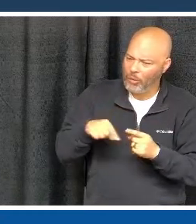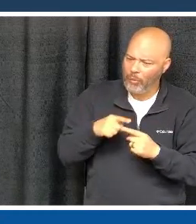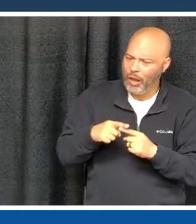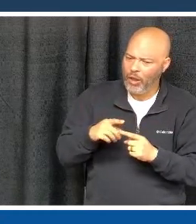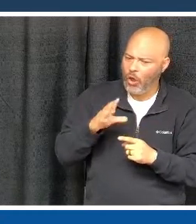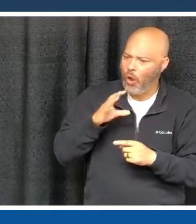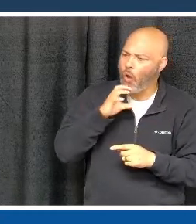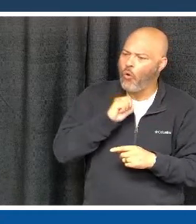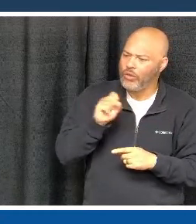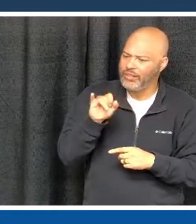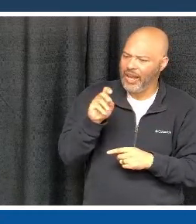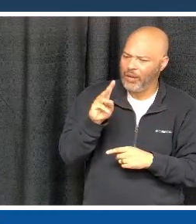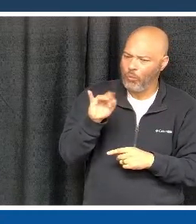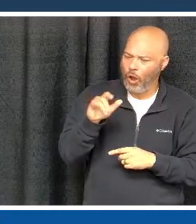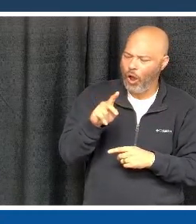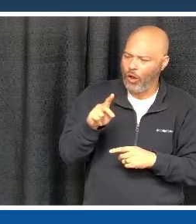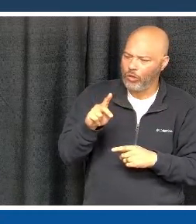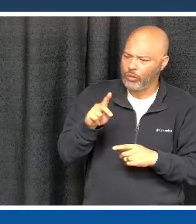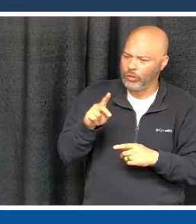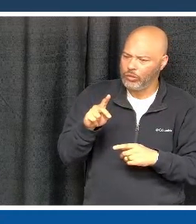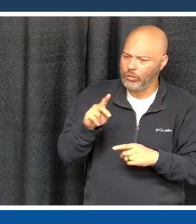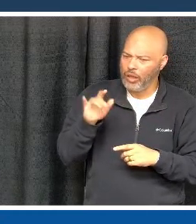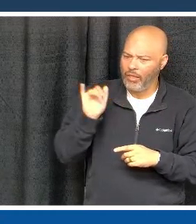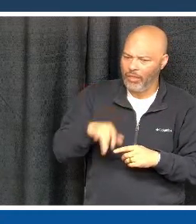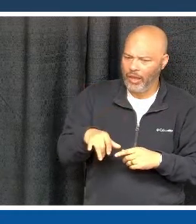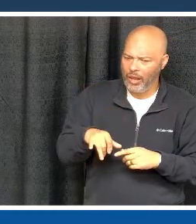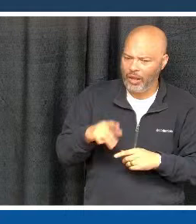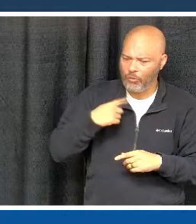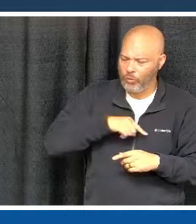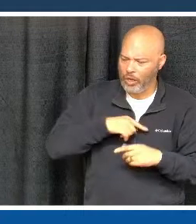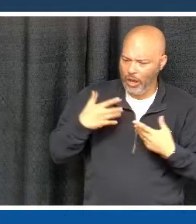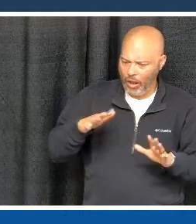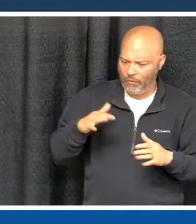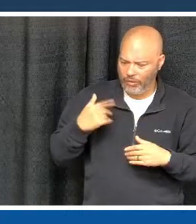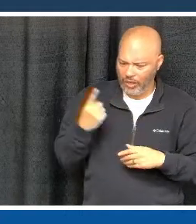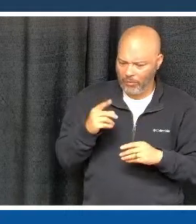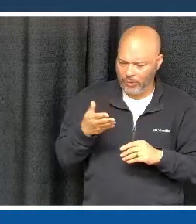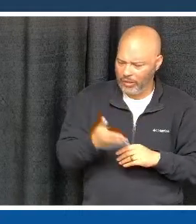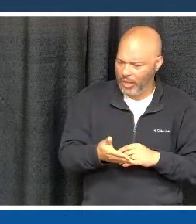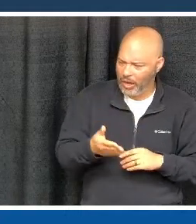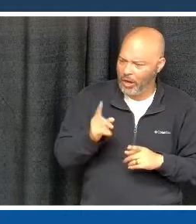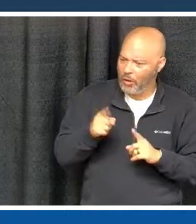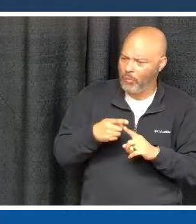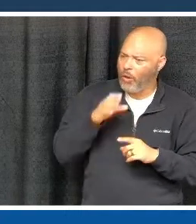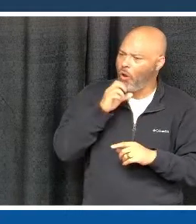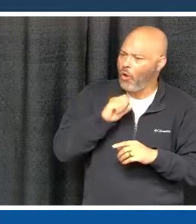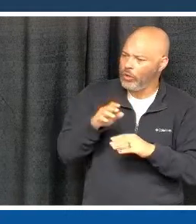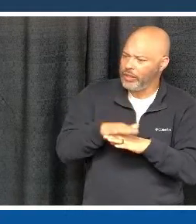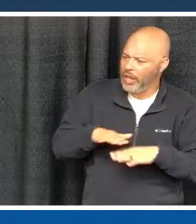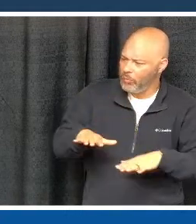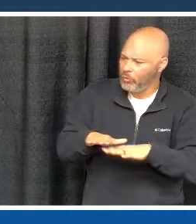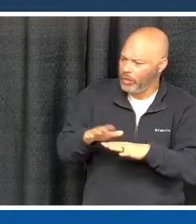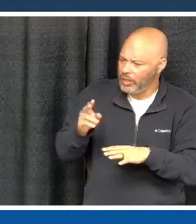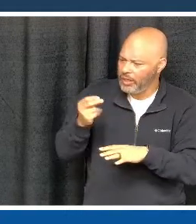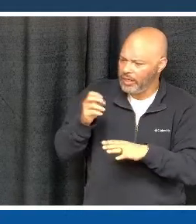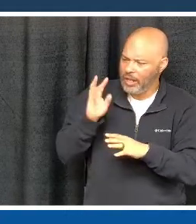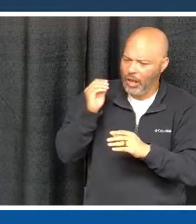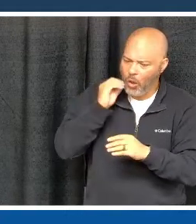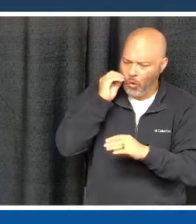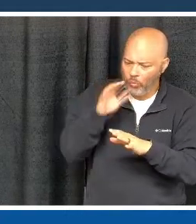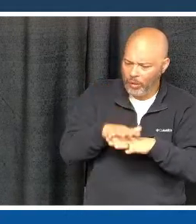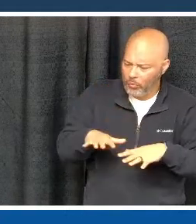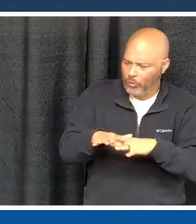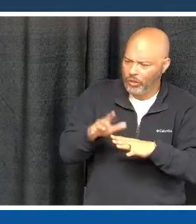older sidewalks, as you keep saying, that we already have something in there about old neighborhoods that does not